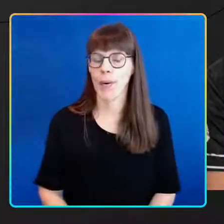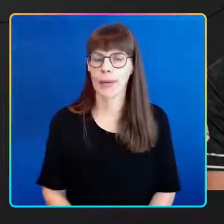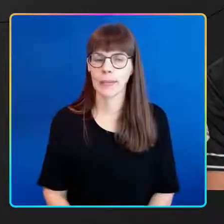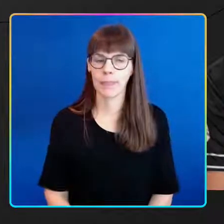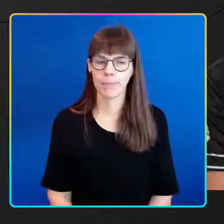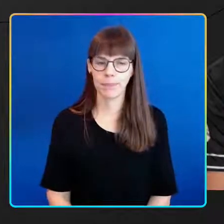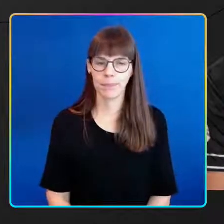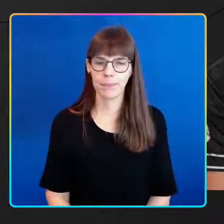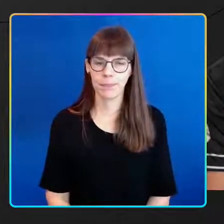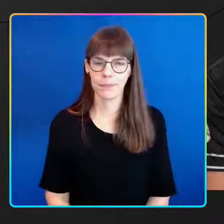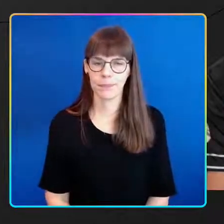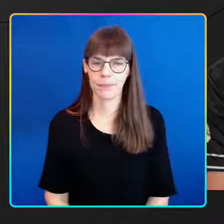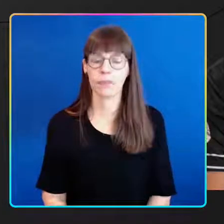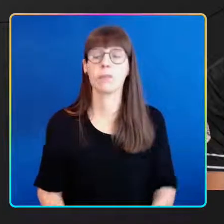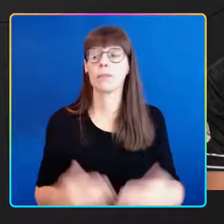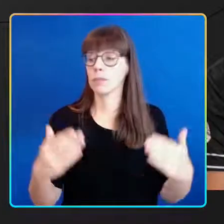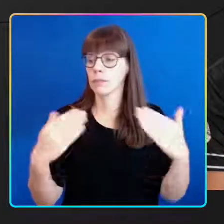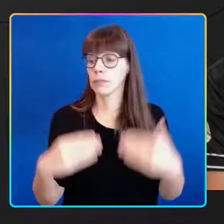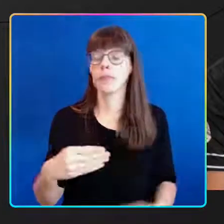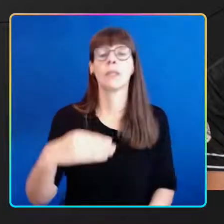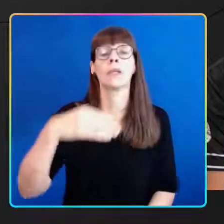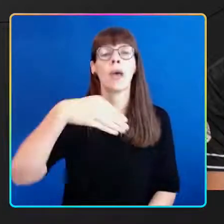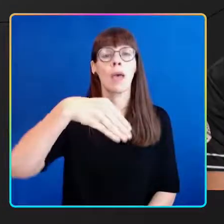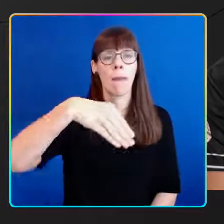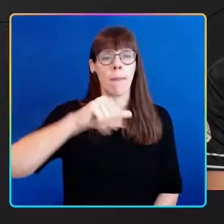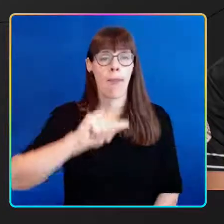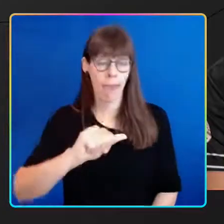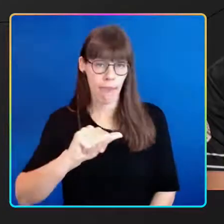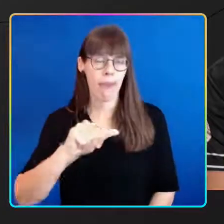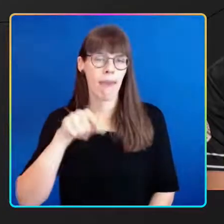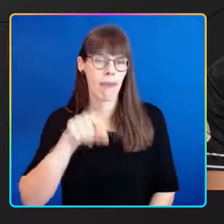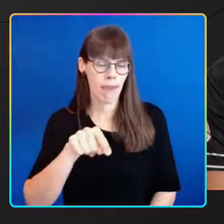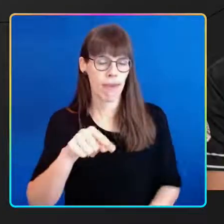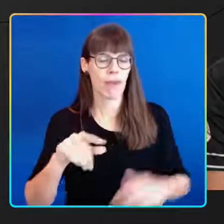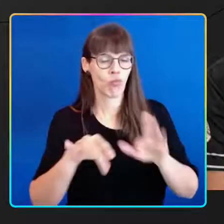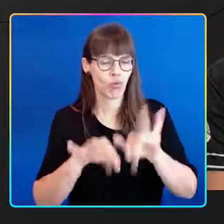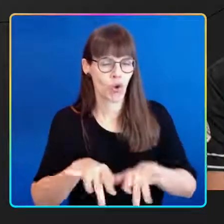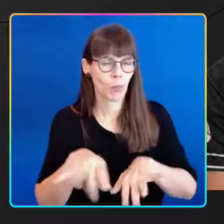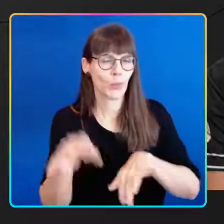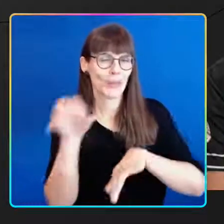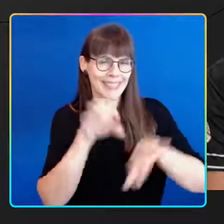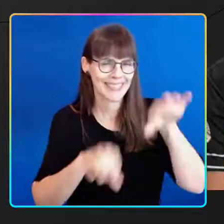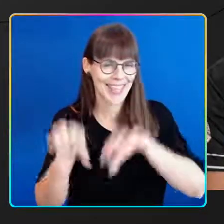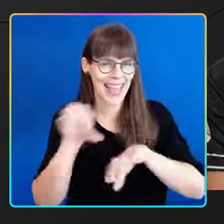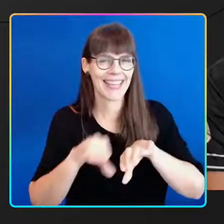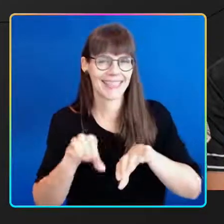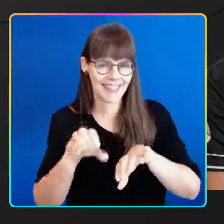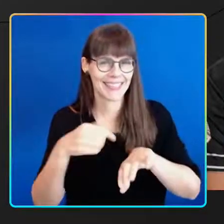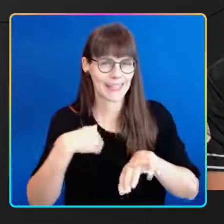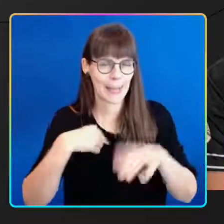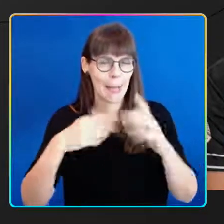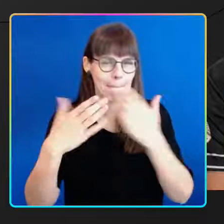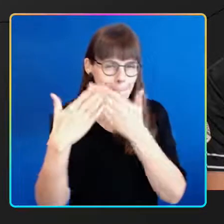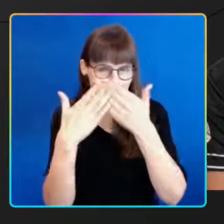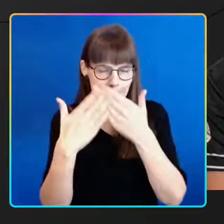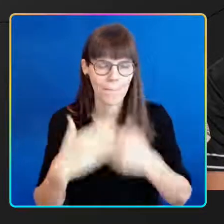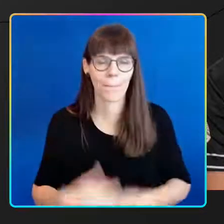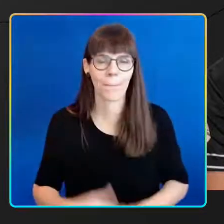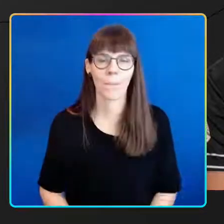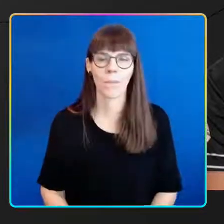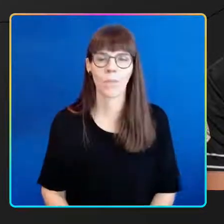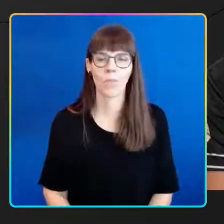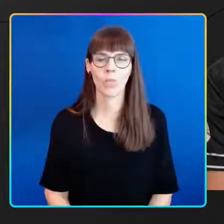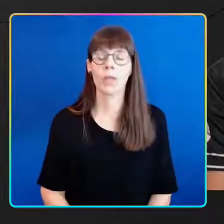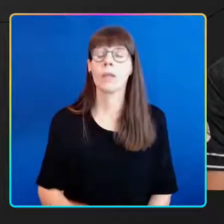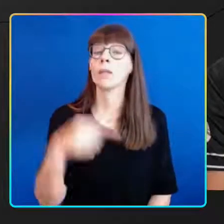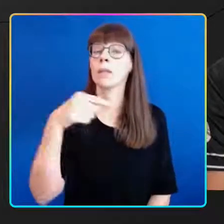in computer science as well. And that at that time, so that master's was related